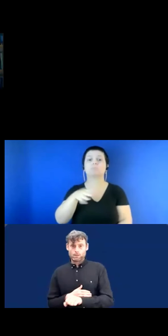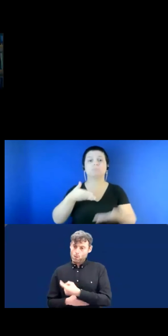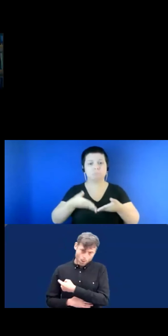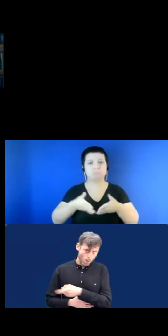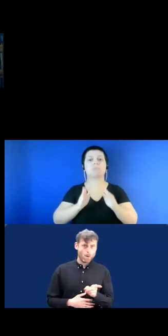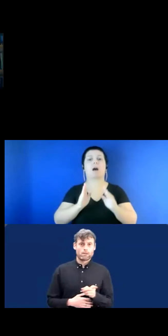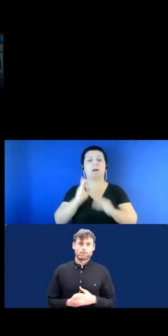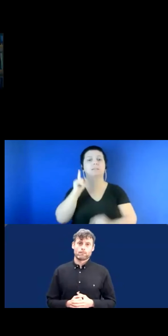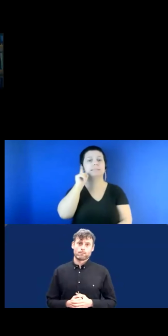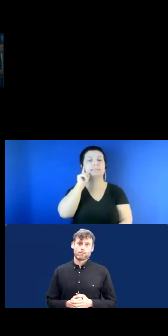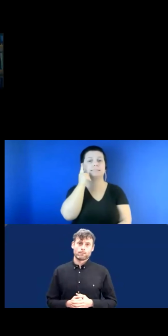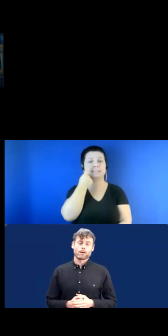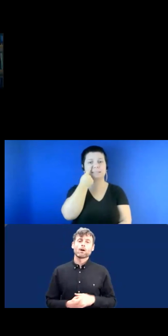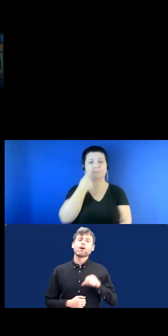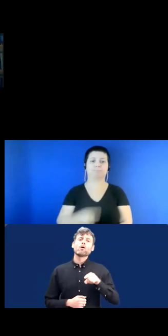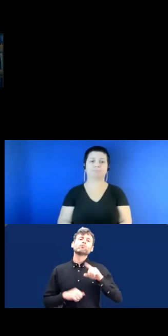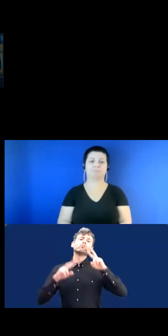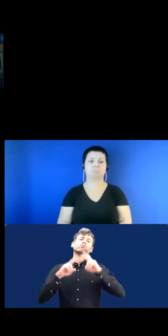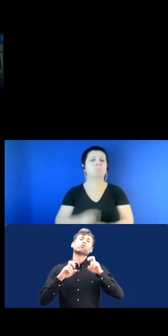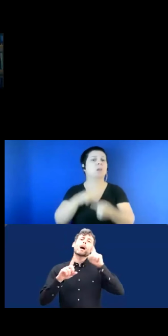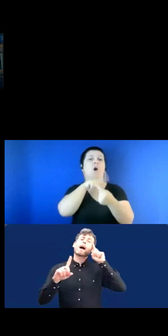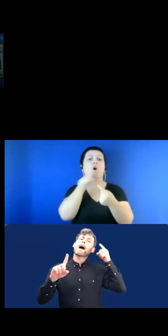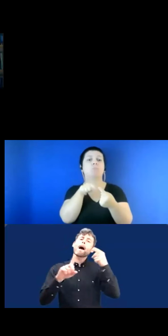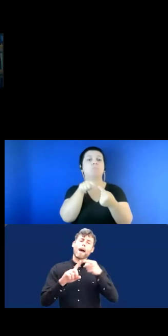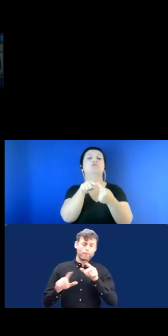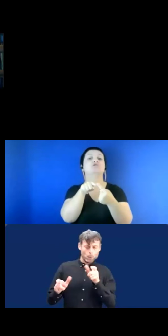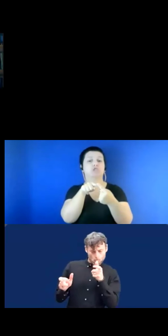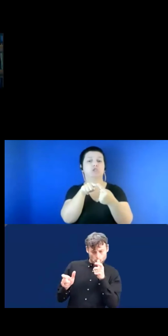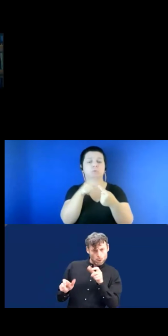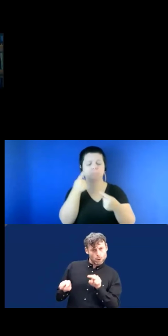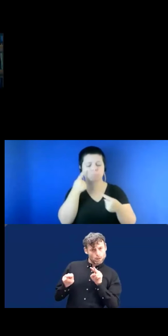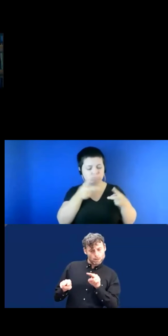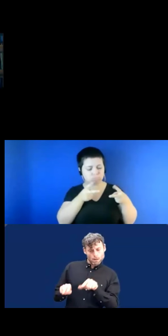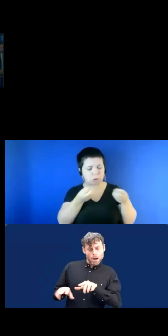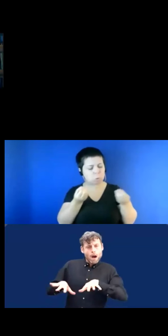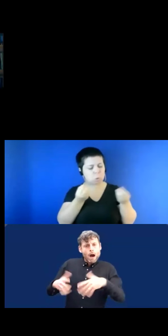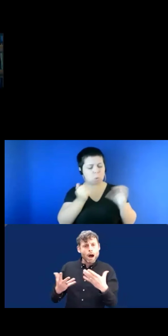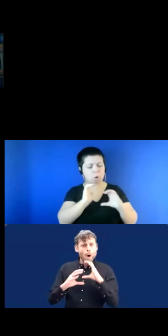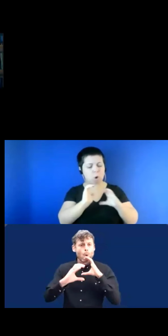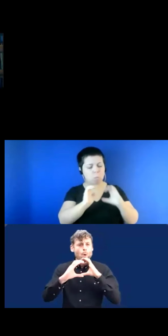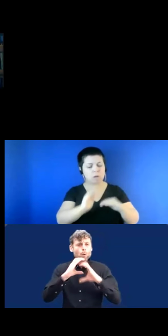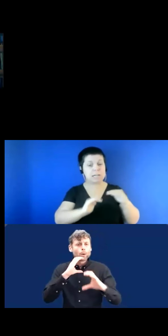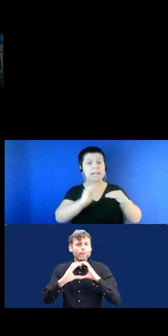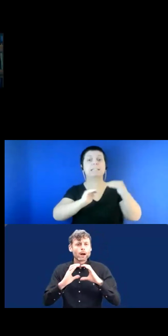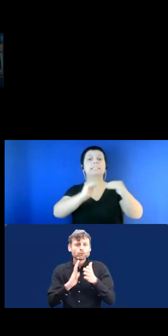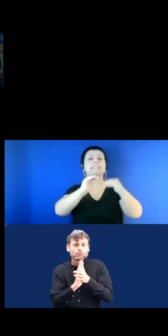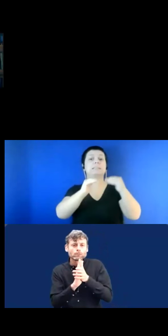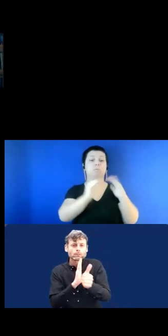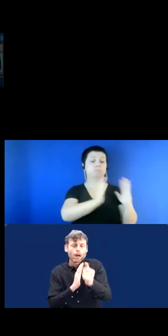The aim of the study was to monitor communication development over time.